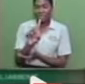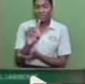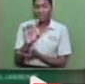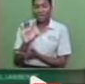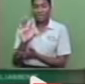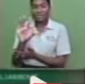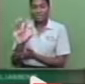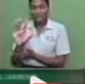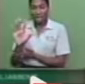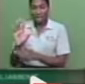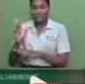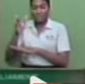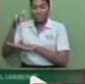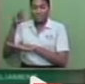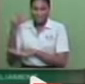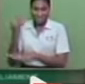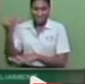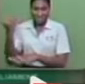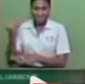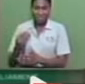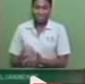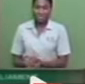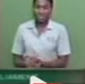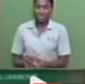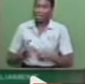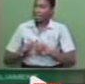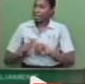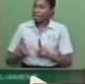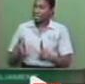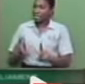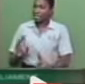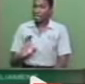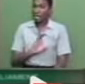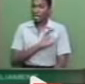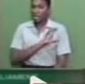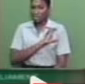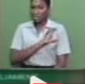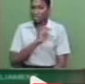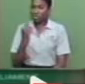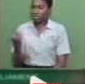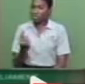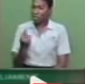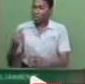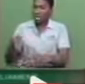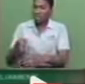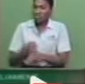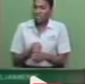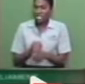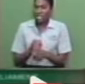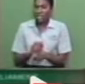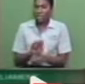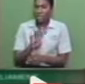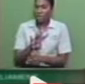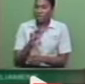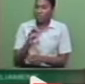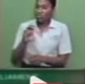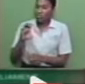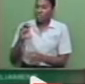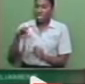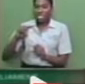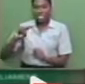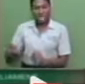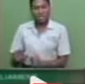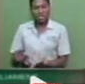515,847,200. But you know what? The TTPS only received releases of around 400,000. So there was a